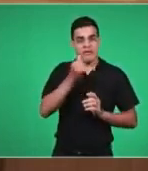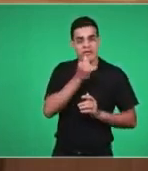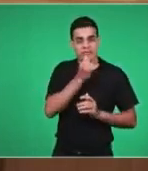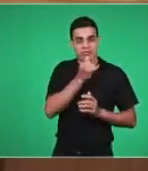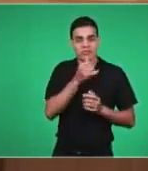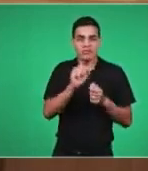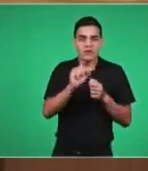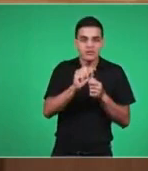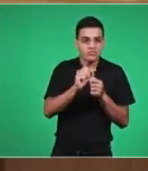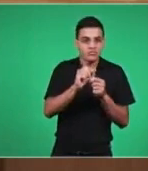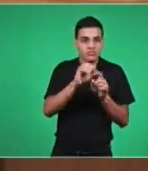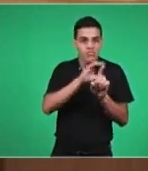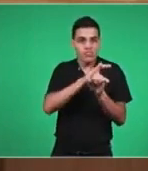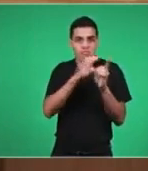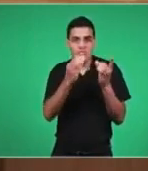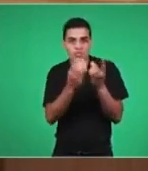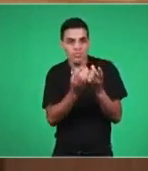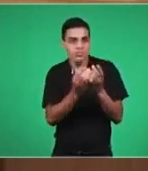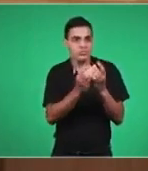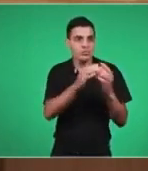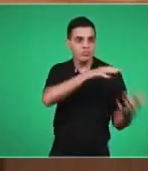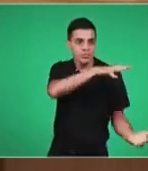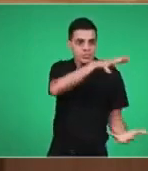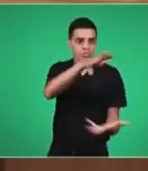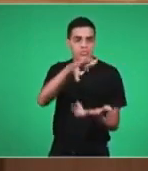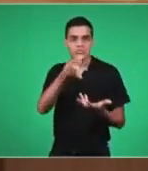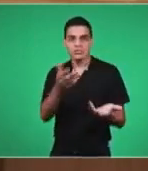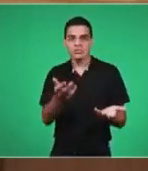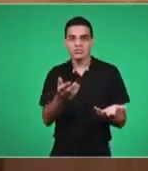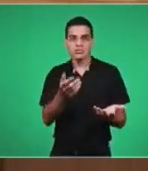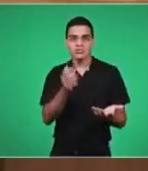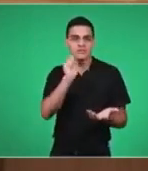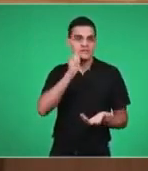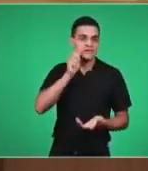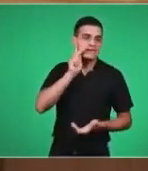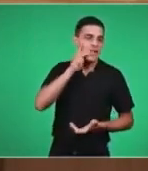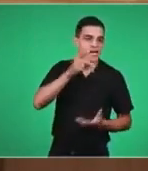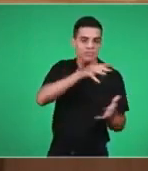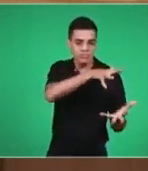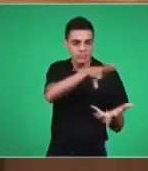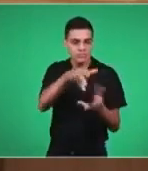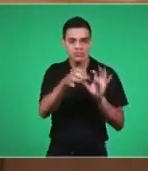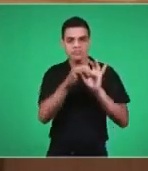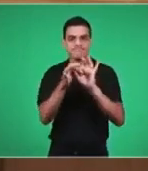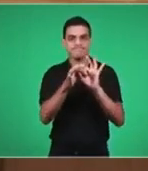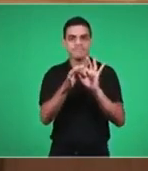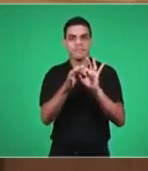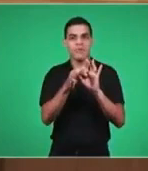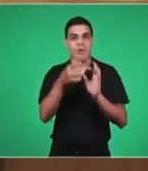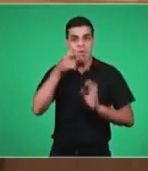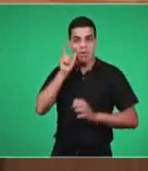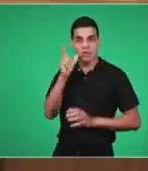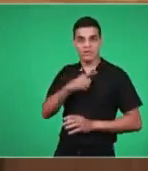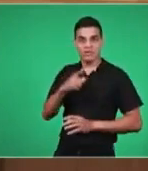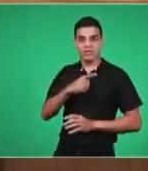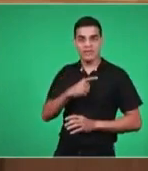convert people, not only to try to bring them just so we can increase numbers.